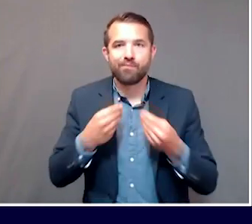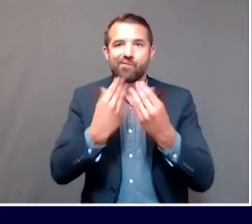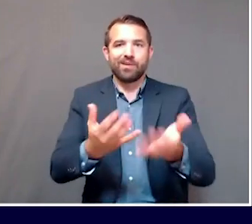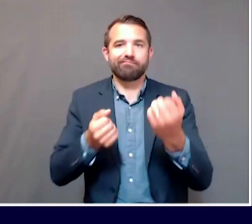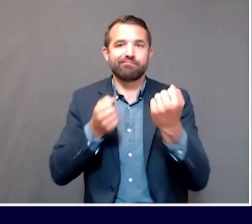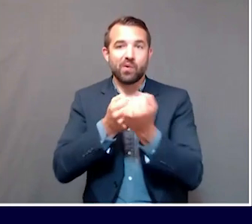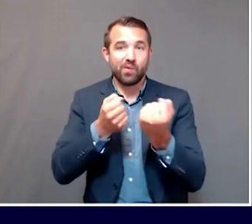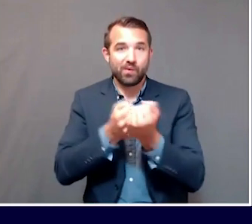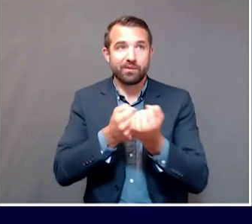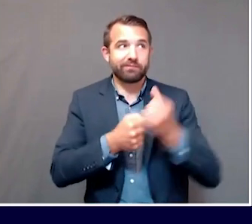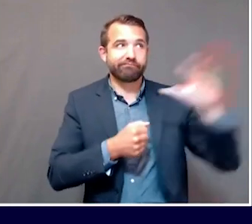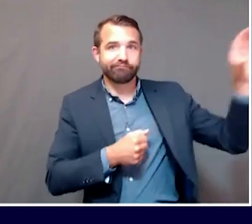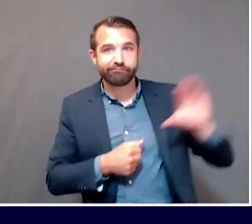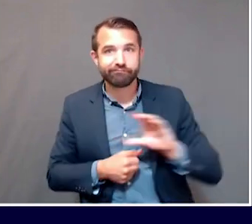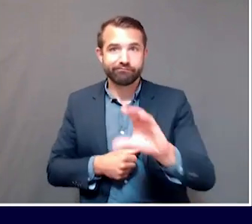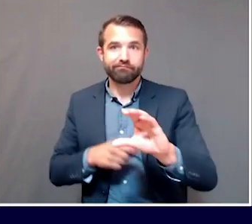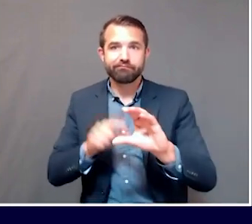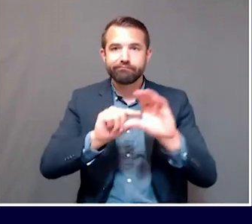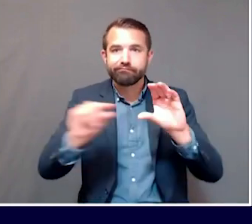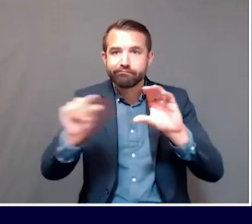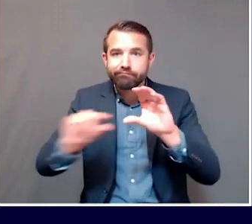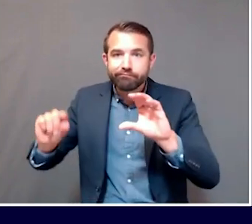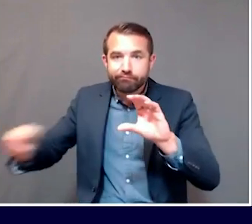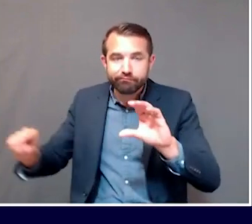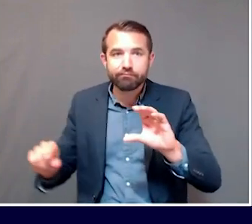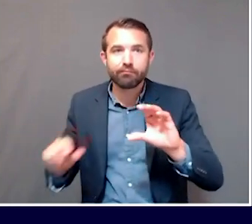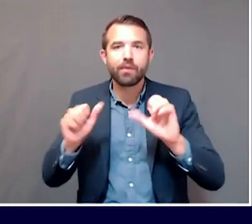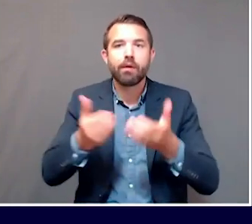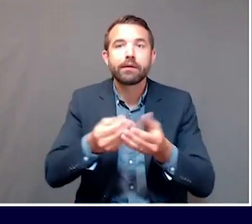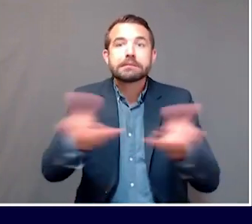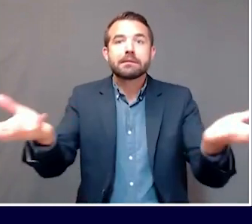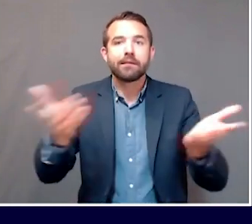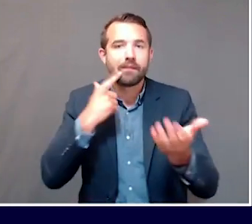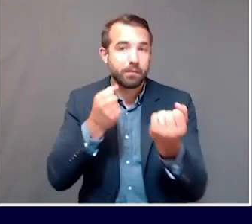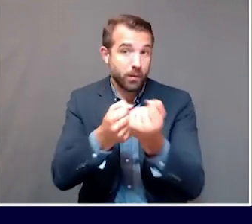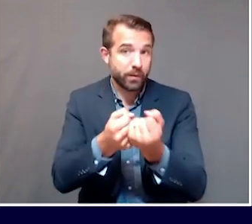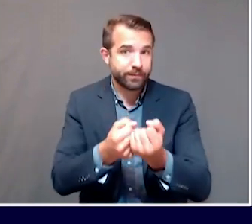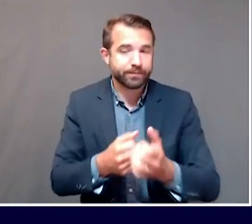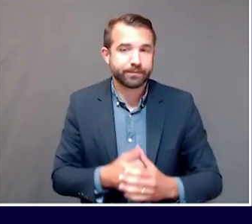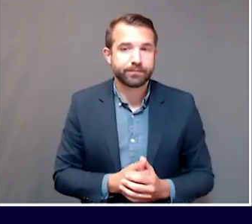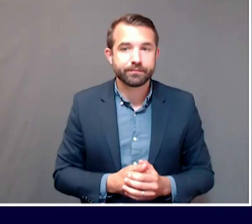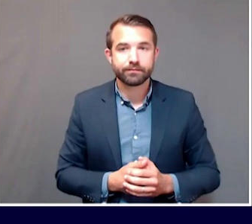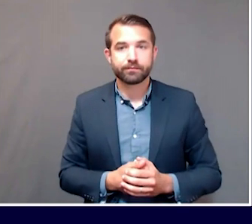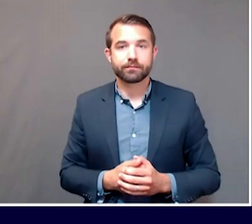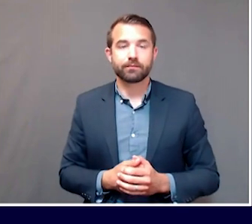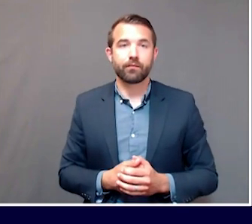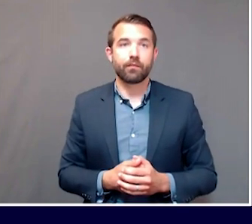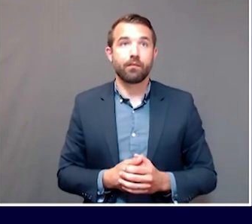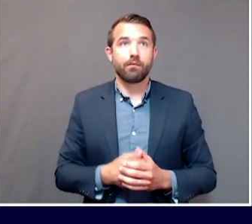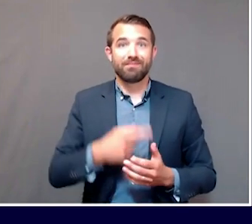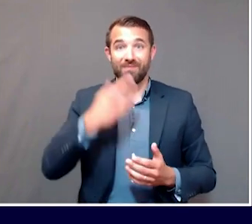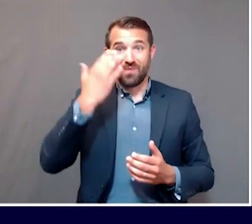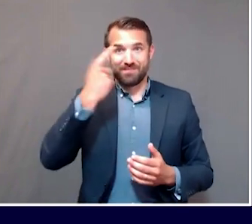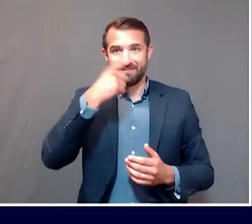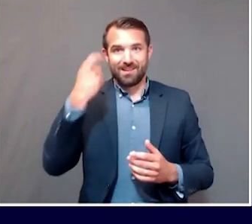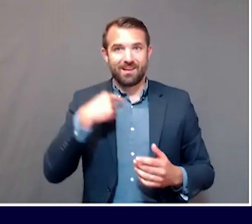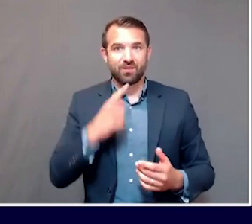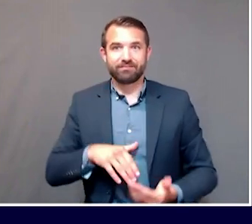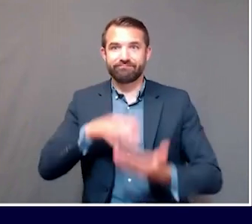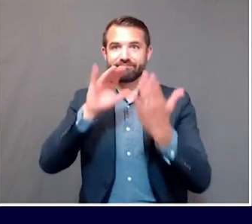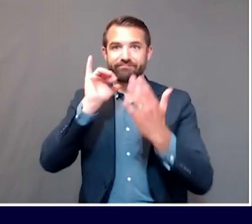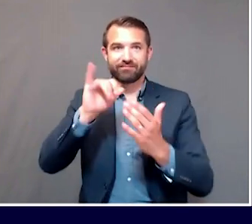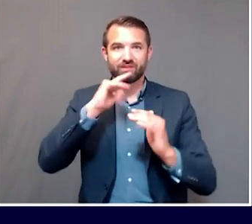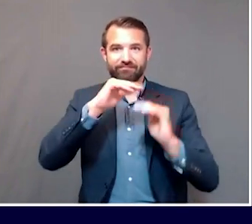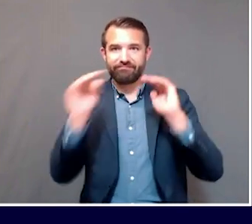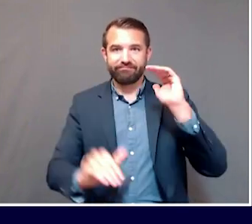look at opportunities through our DHHS programs to tackle these disparities because they are real health disparities,